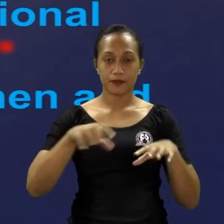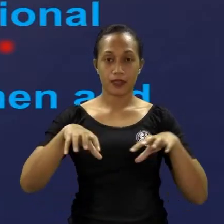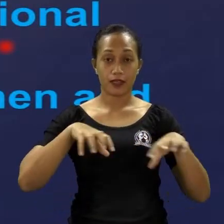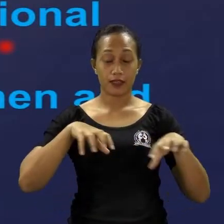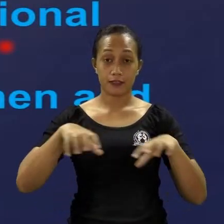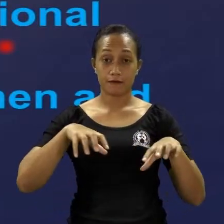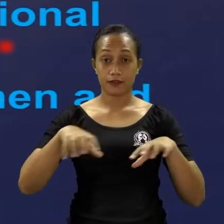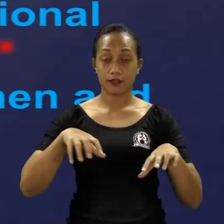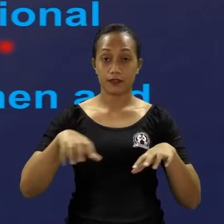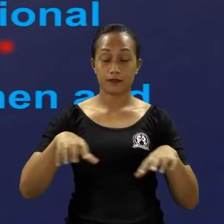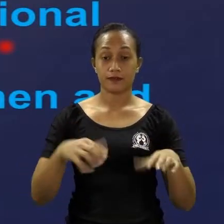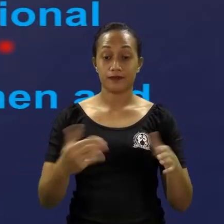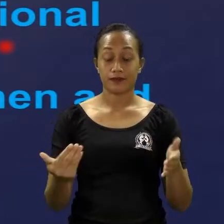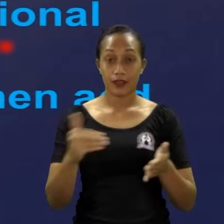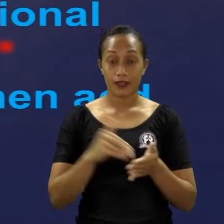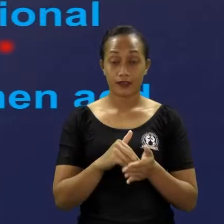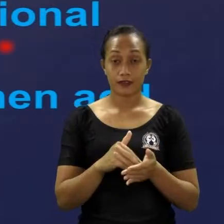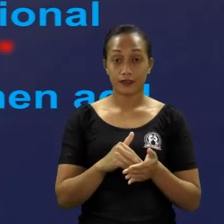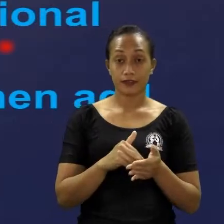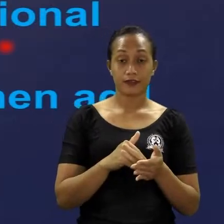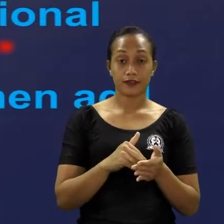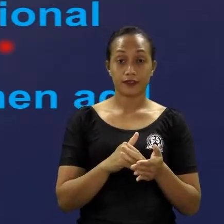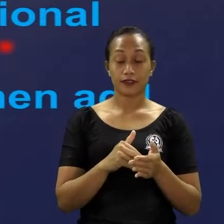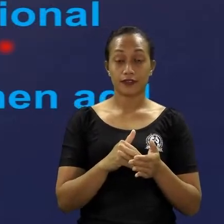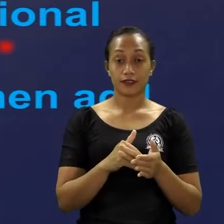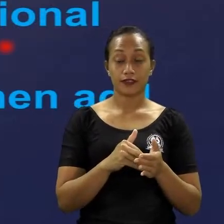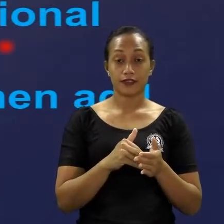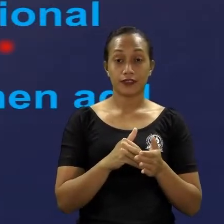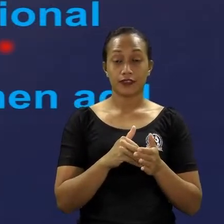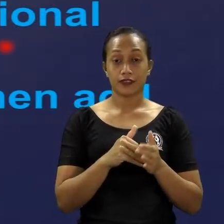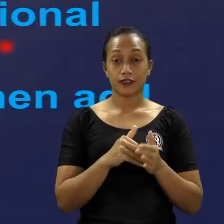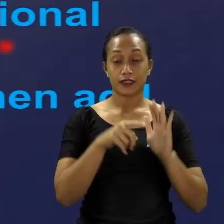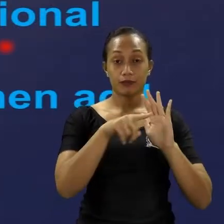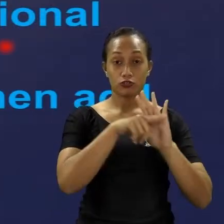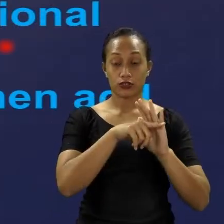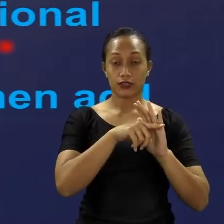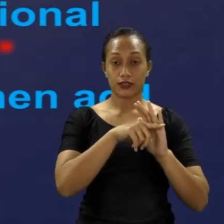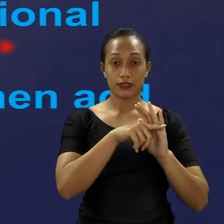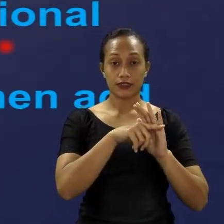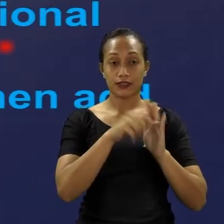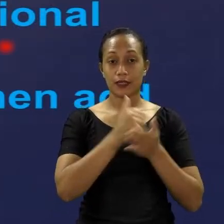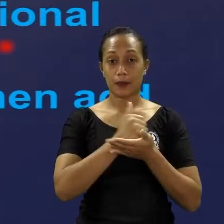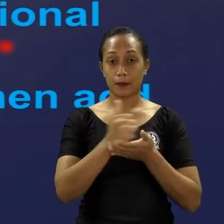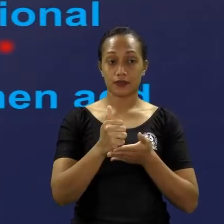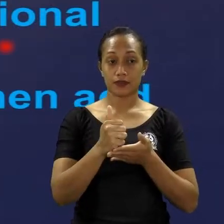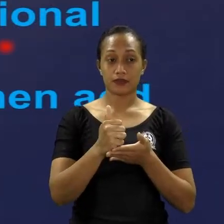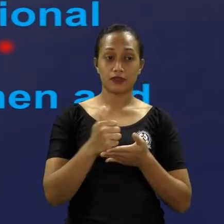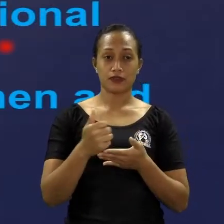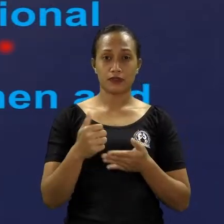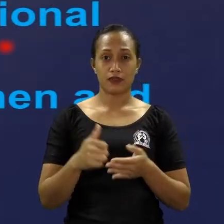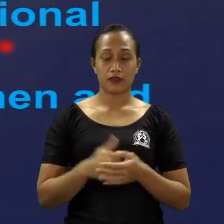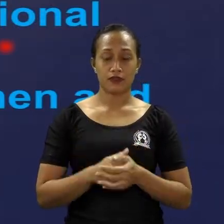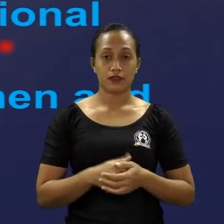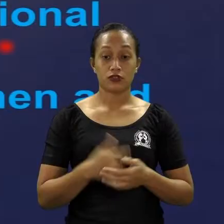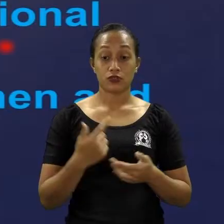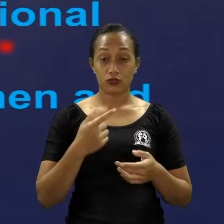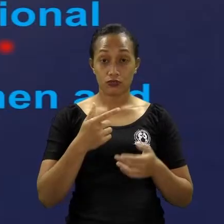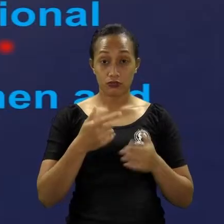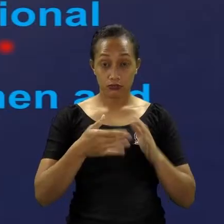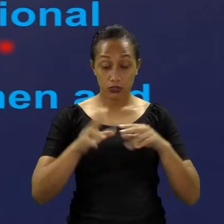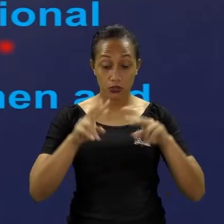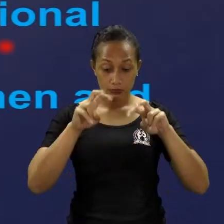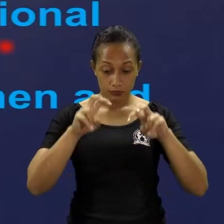Activity: adding and subtracting rational numbers. Tato woia wili